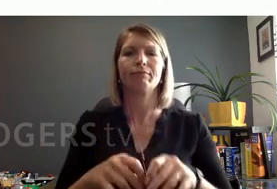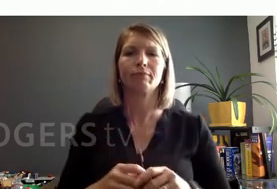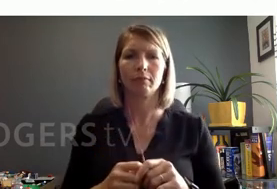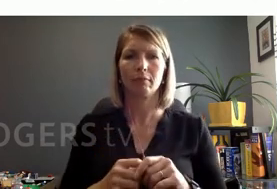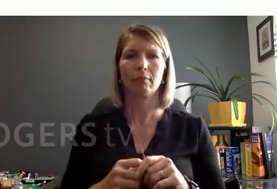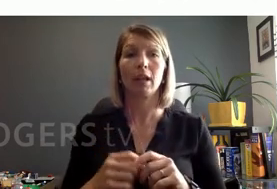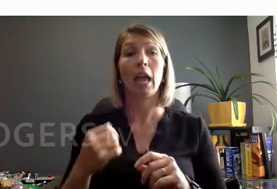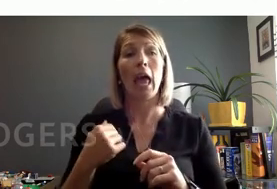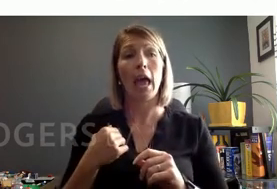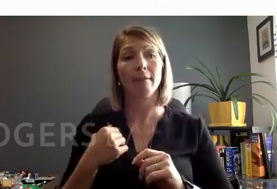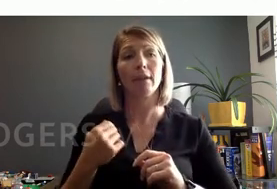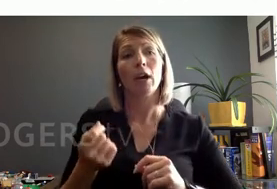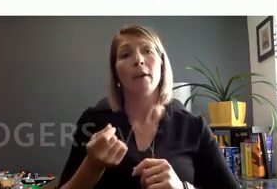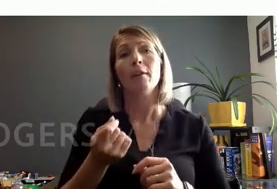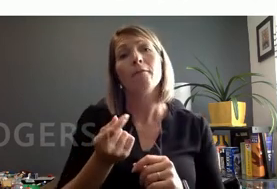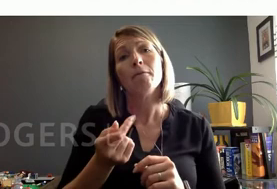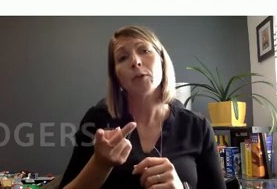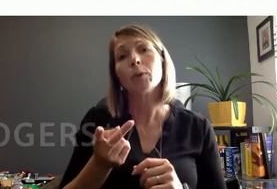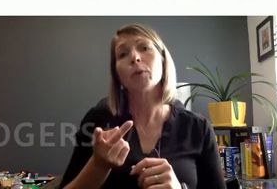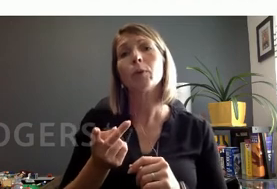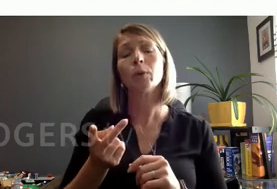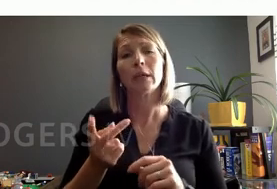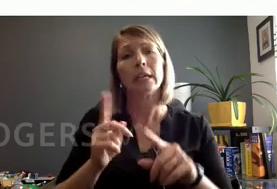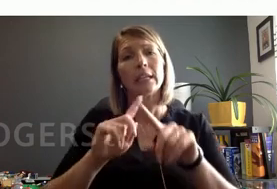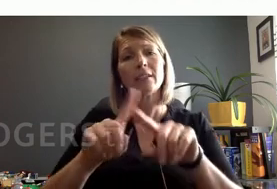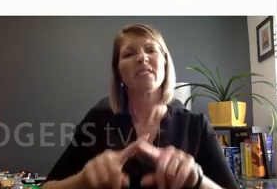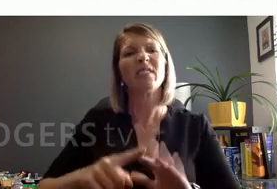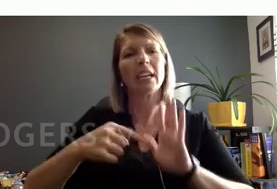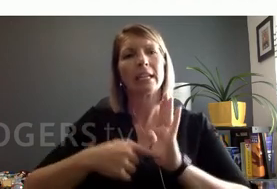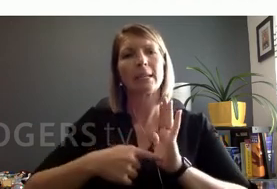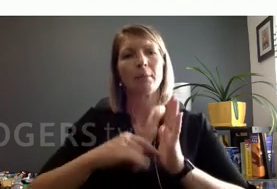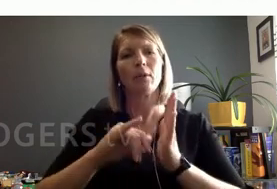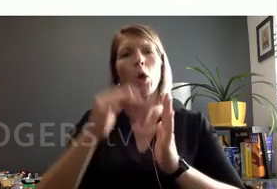ways that happens. And I just want to kind of skim through a few of them. But